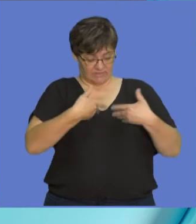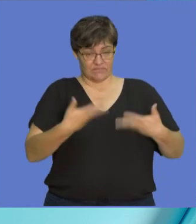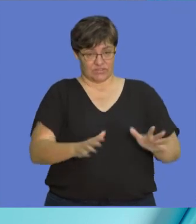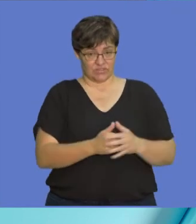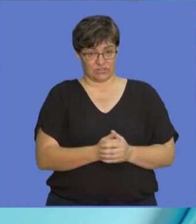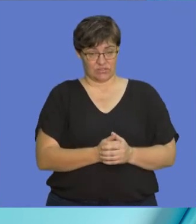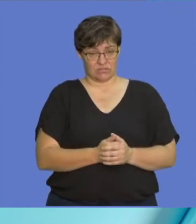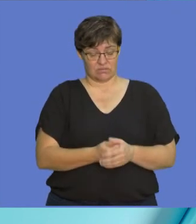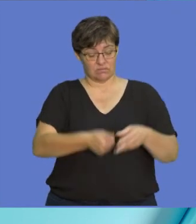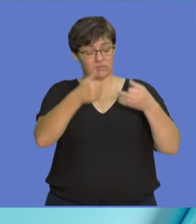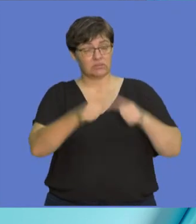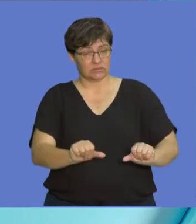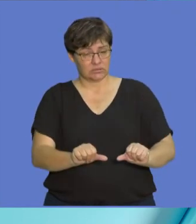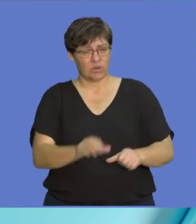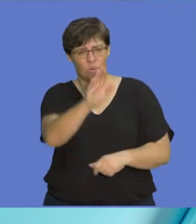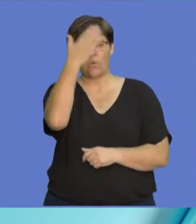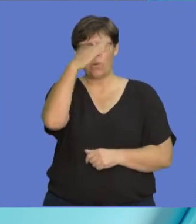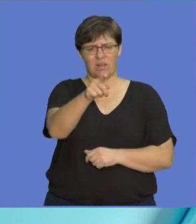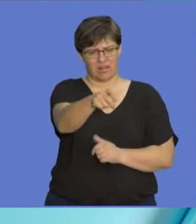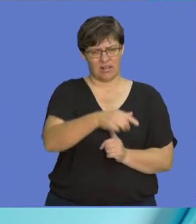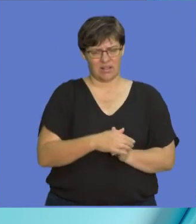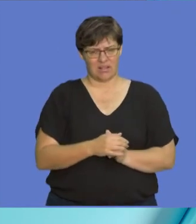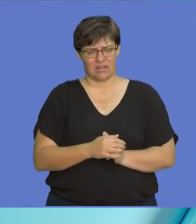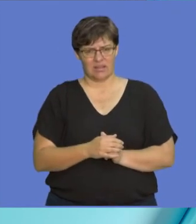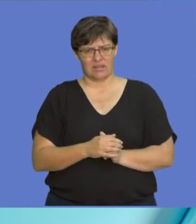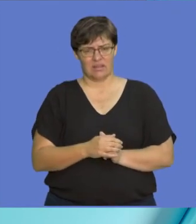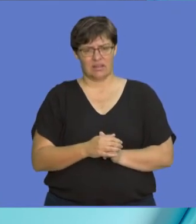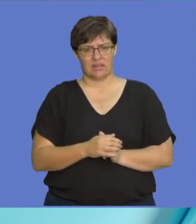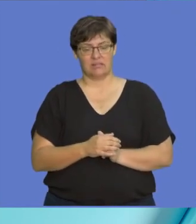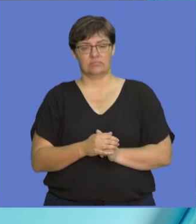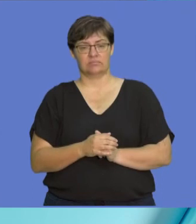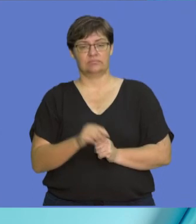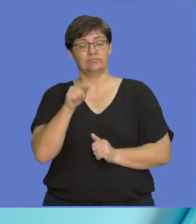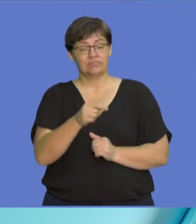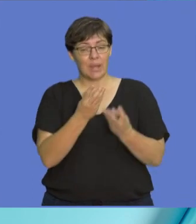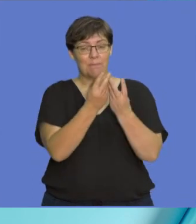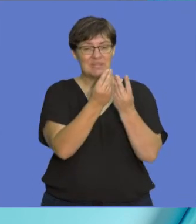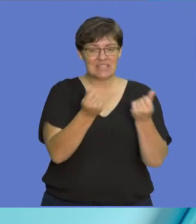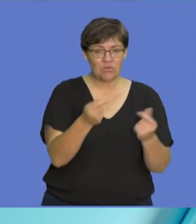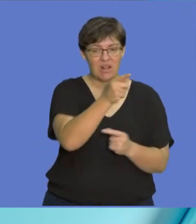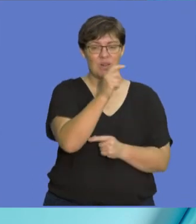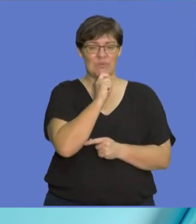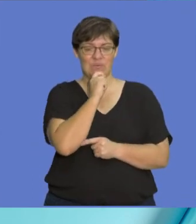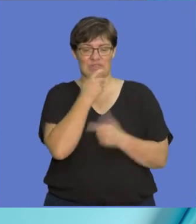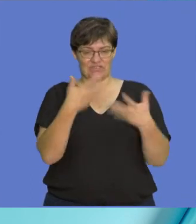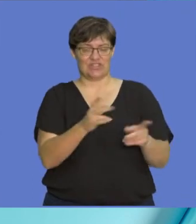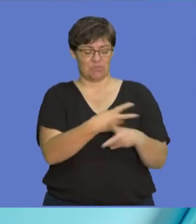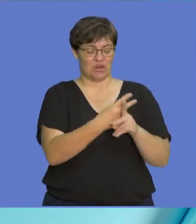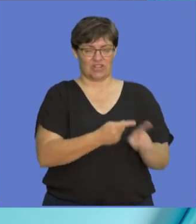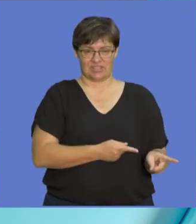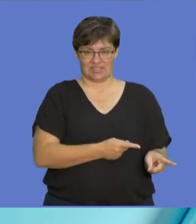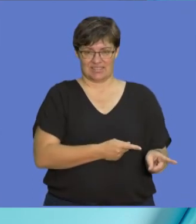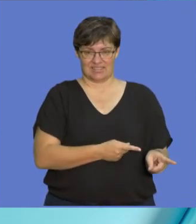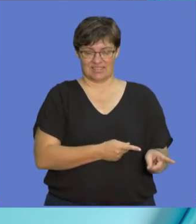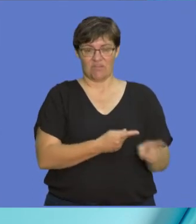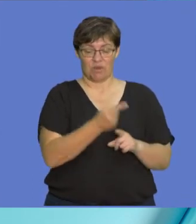you already know that the figure which relates to the materials that were used, in other